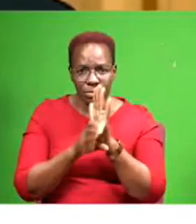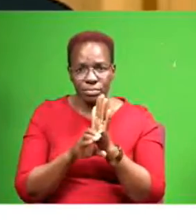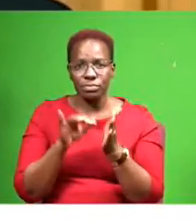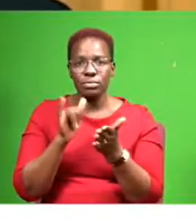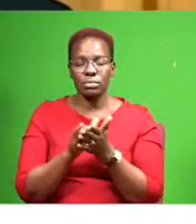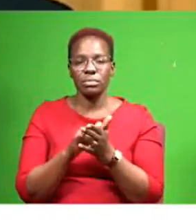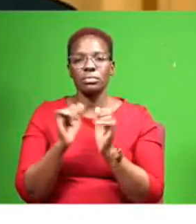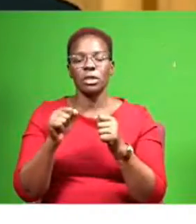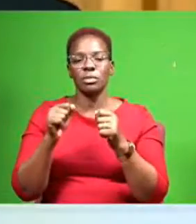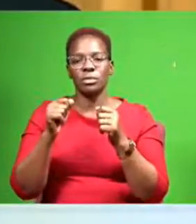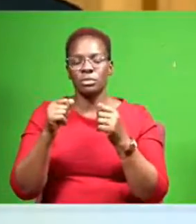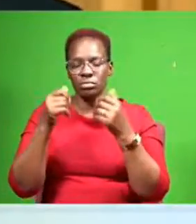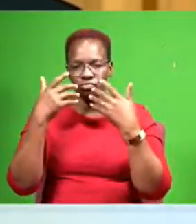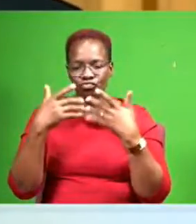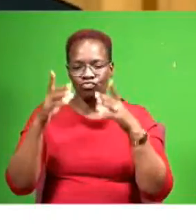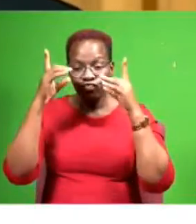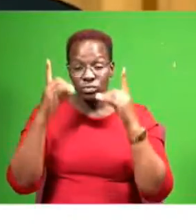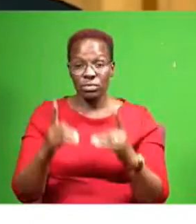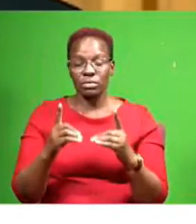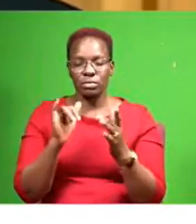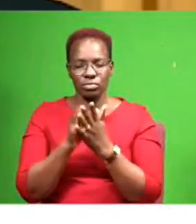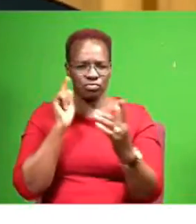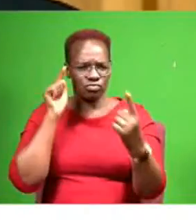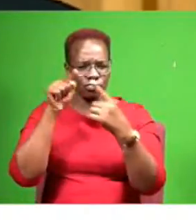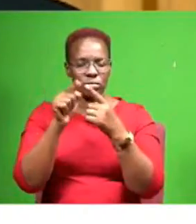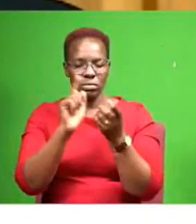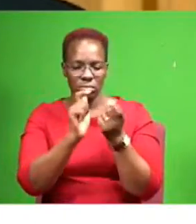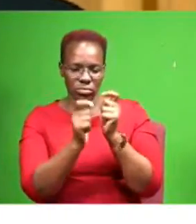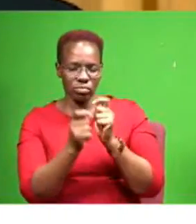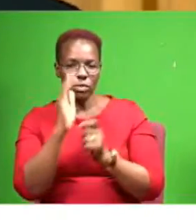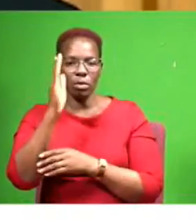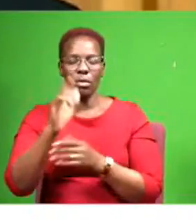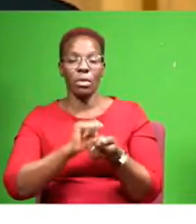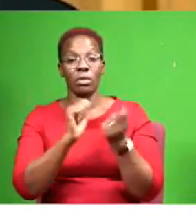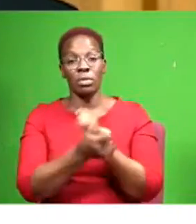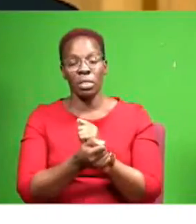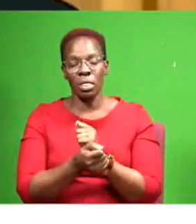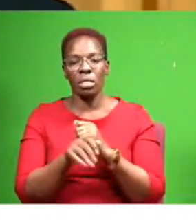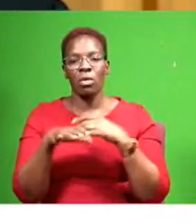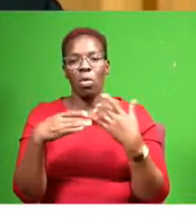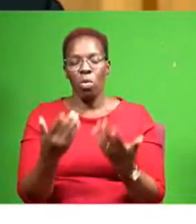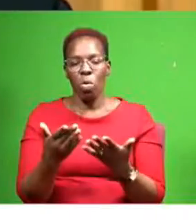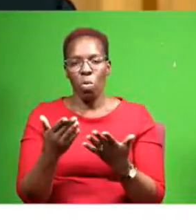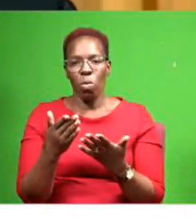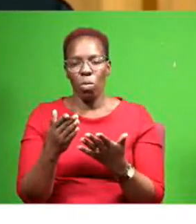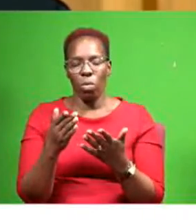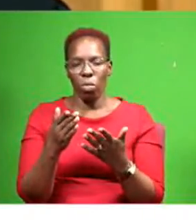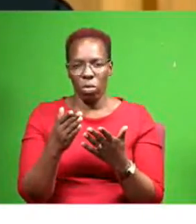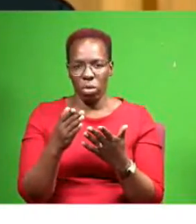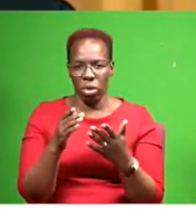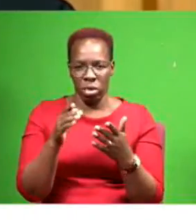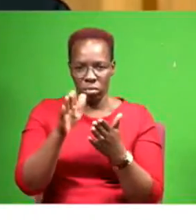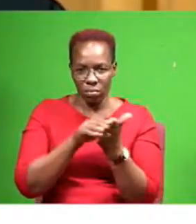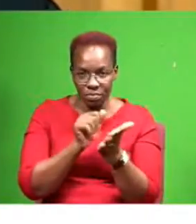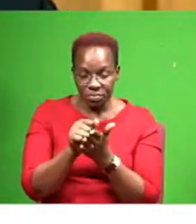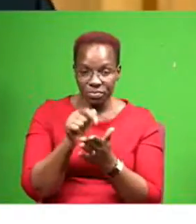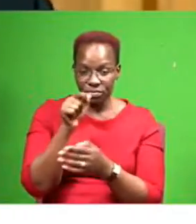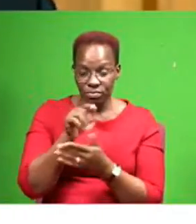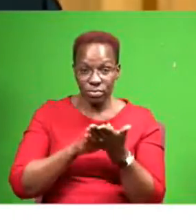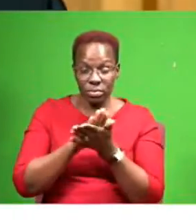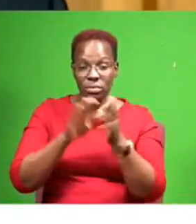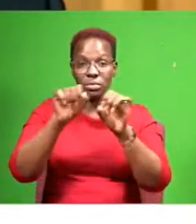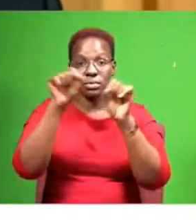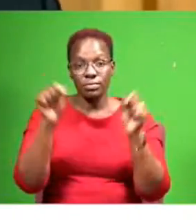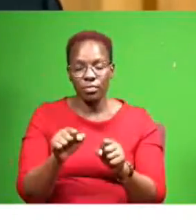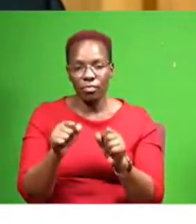to the conclusion that the intended amendment will alter or change that basic structure, such as to bring the basic